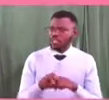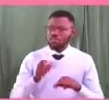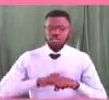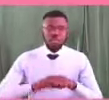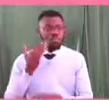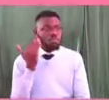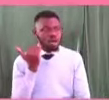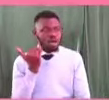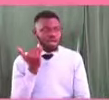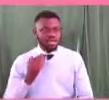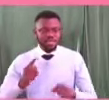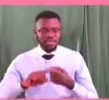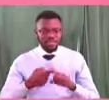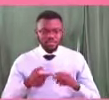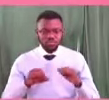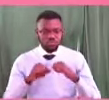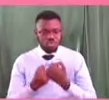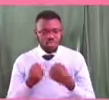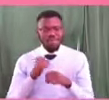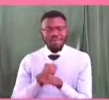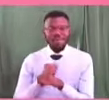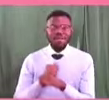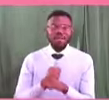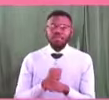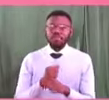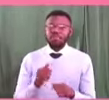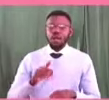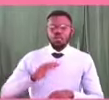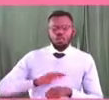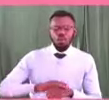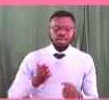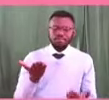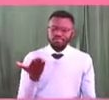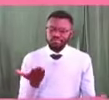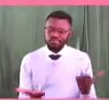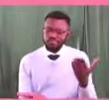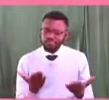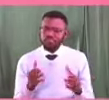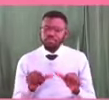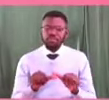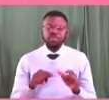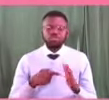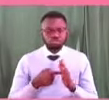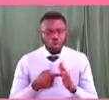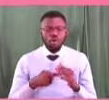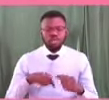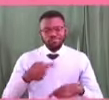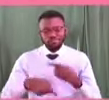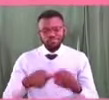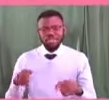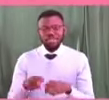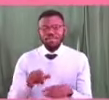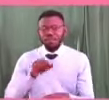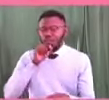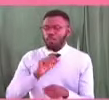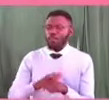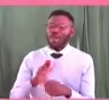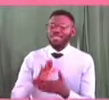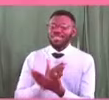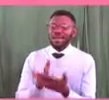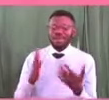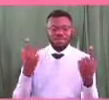because the standard of social protection is a good measure of sustainability and the promise of shared